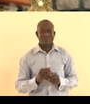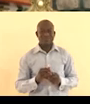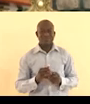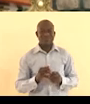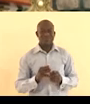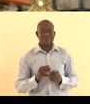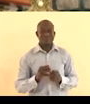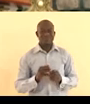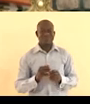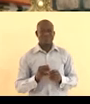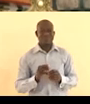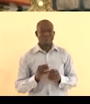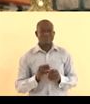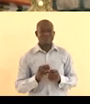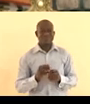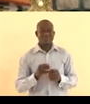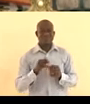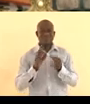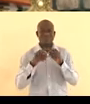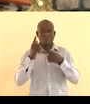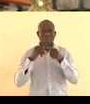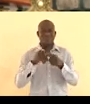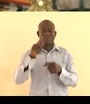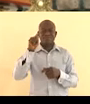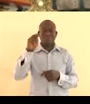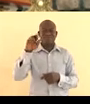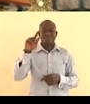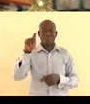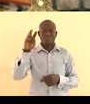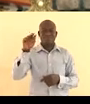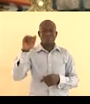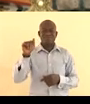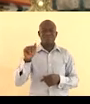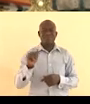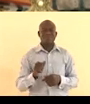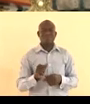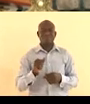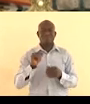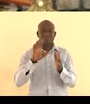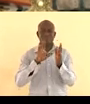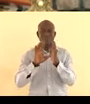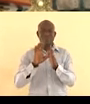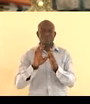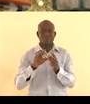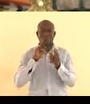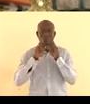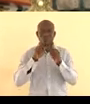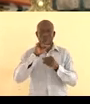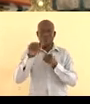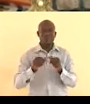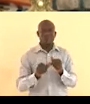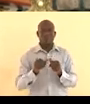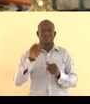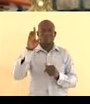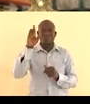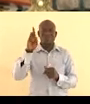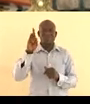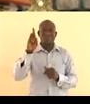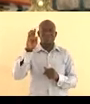if you go to Trinity College in Dublin and you talk about sorting, they don't know about it. Oh, yeah.